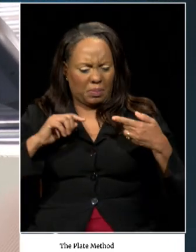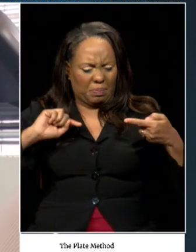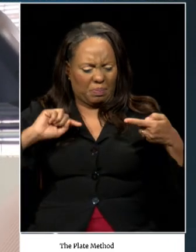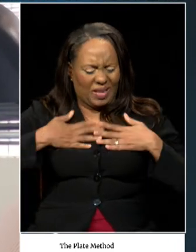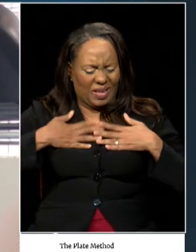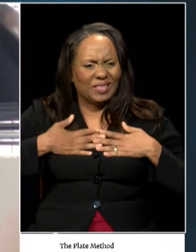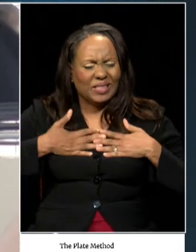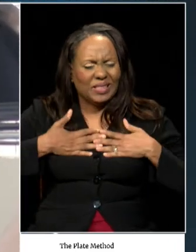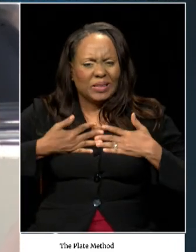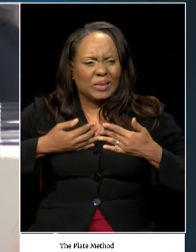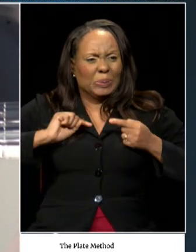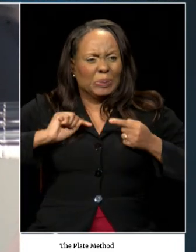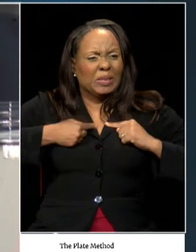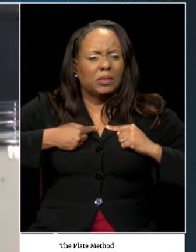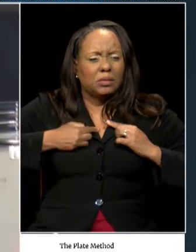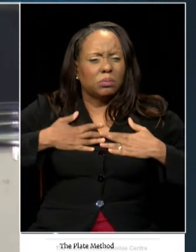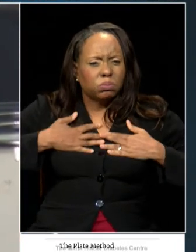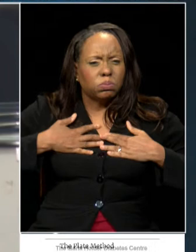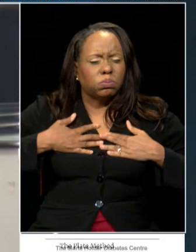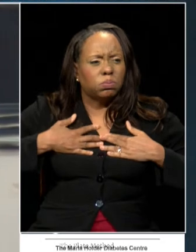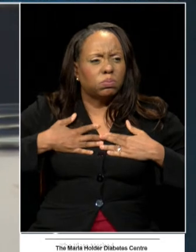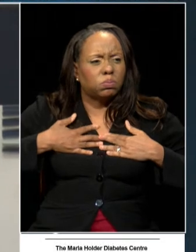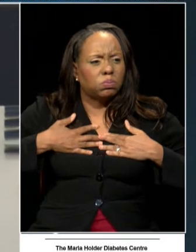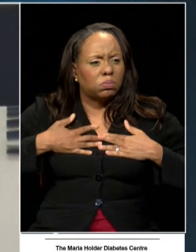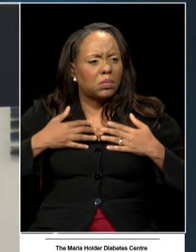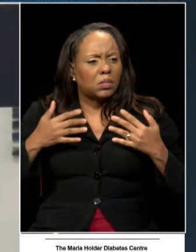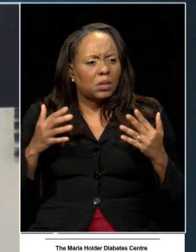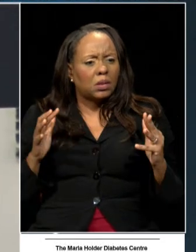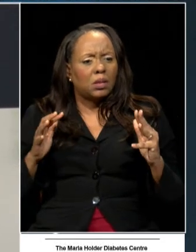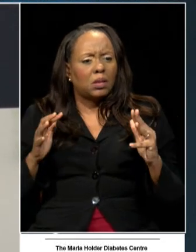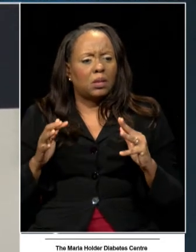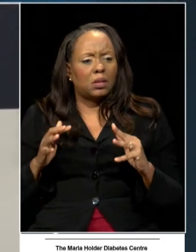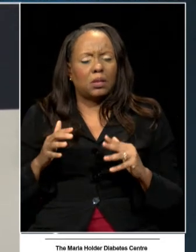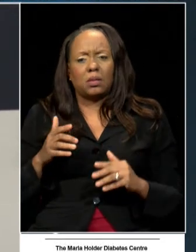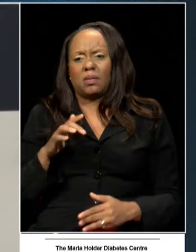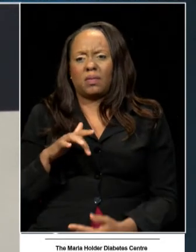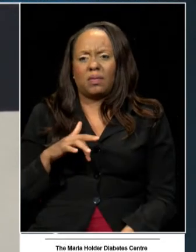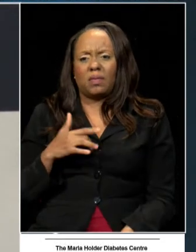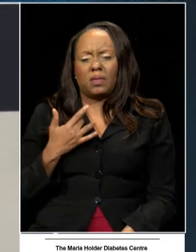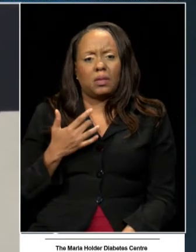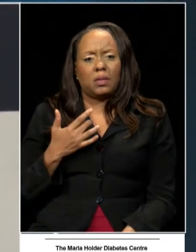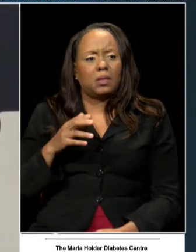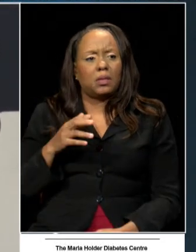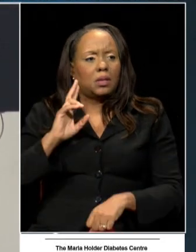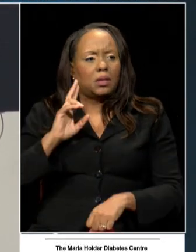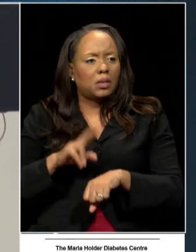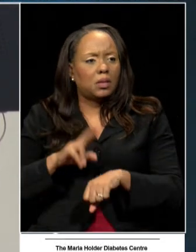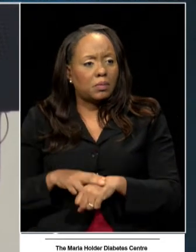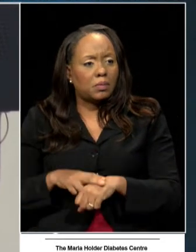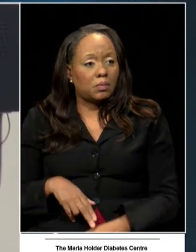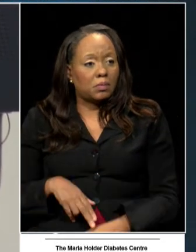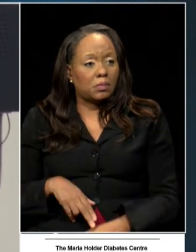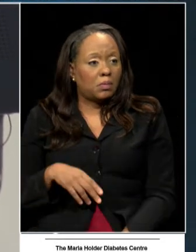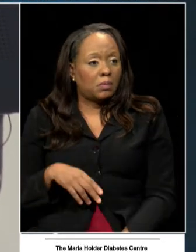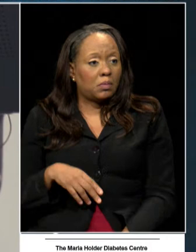really feeling anything, to be quite honest. I just felt normal, but just out of pain. You were hypertensive?